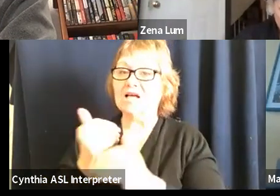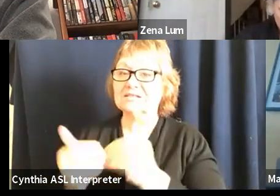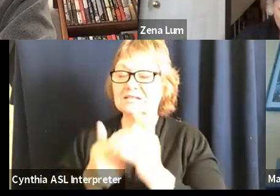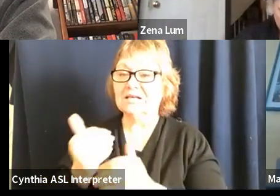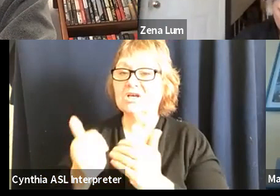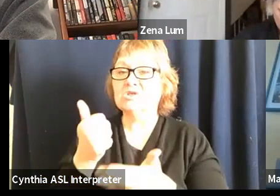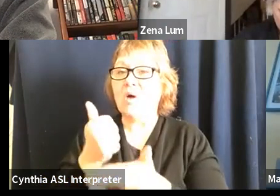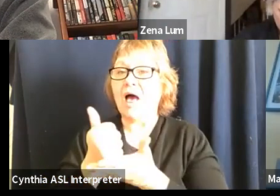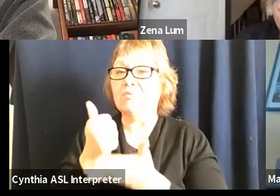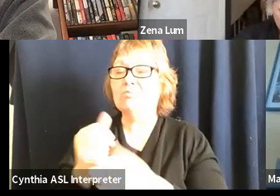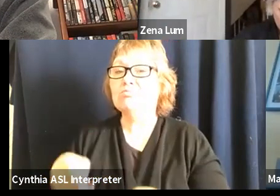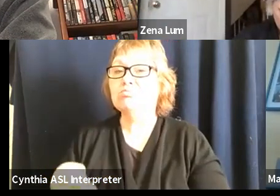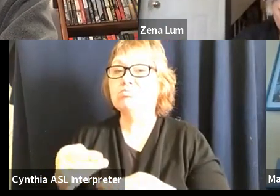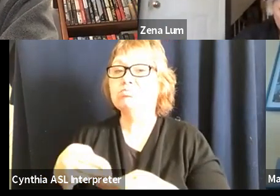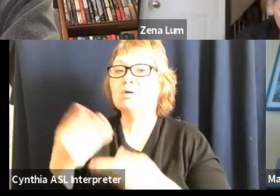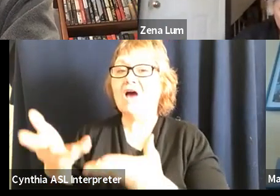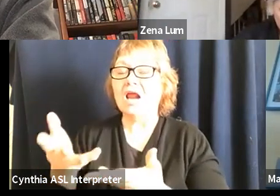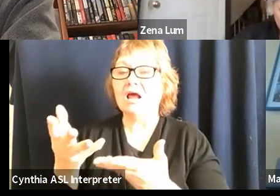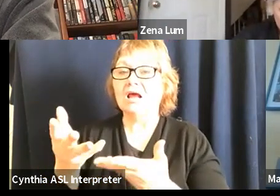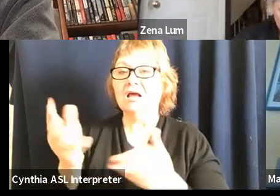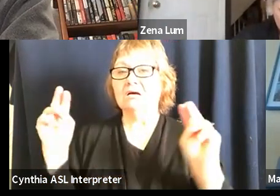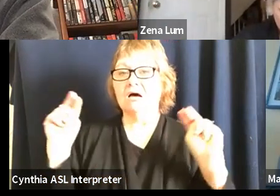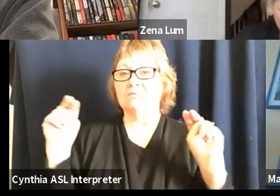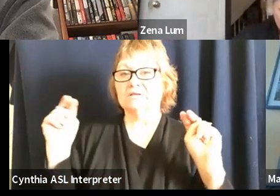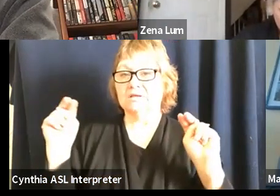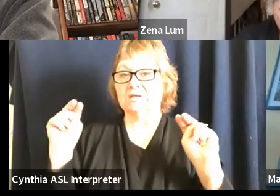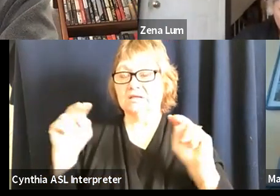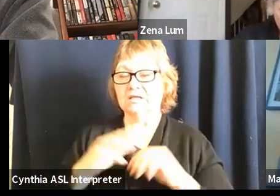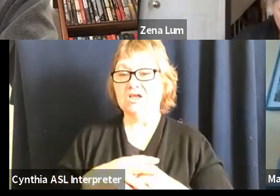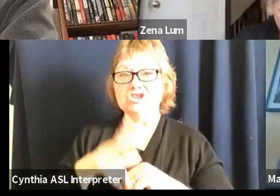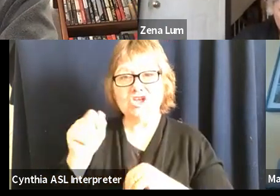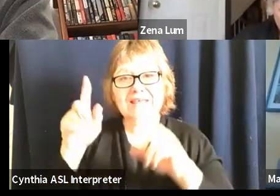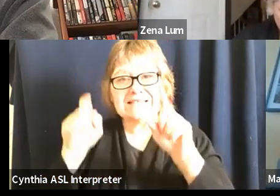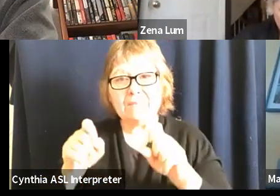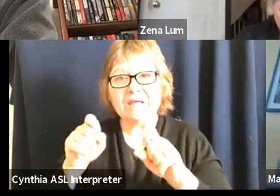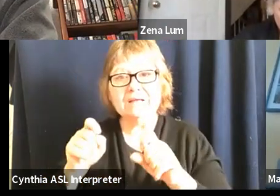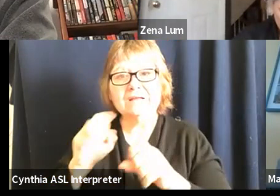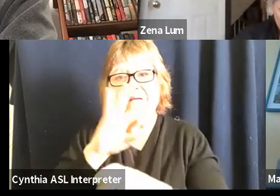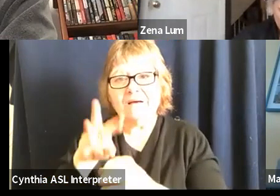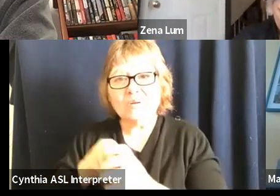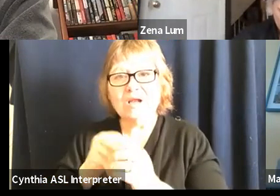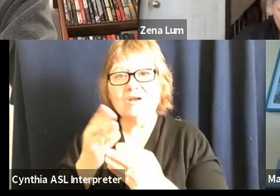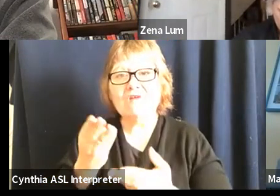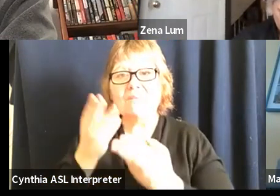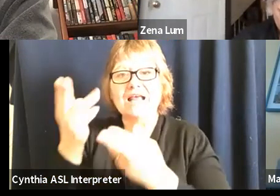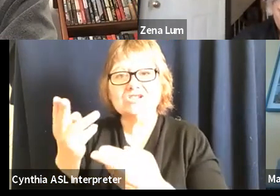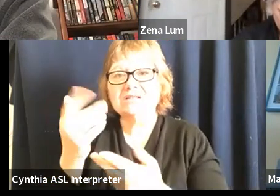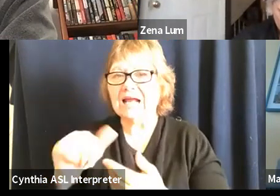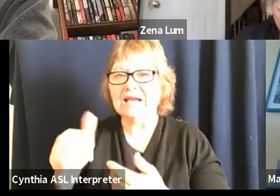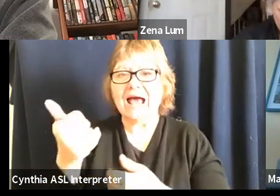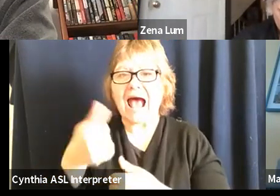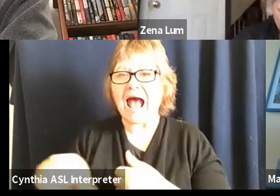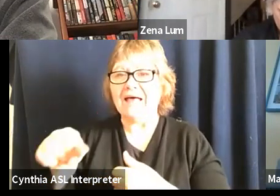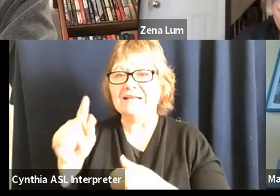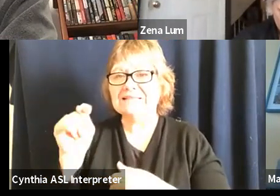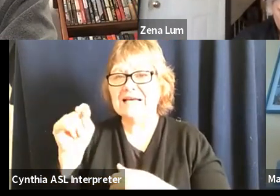provide objectivity. Shouldn't the exam be part of any recommendation that task force make to the school